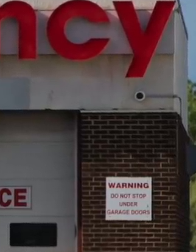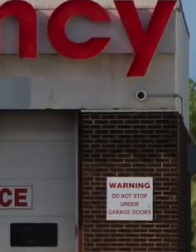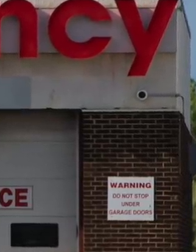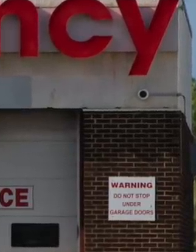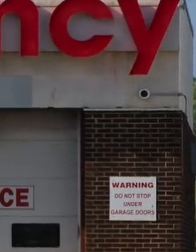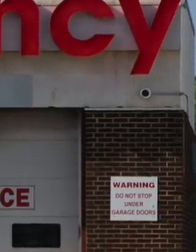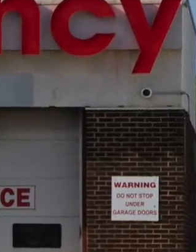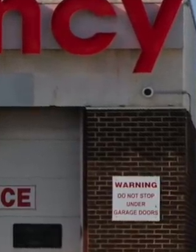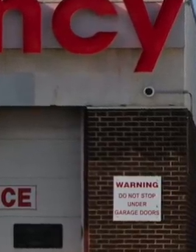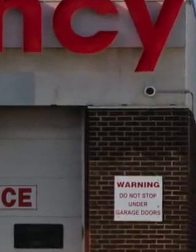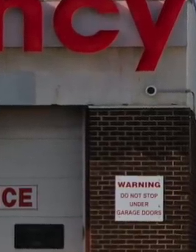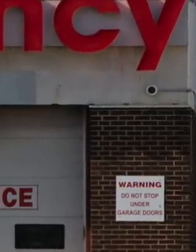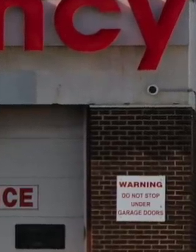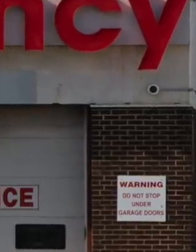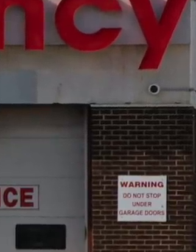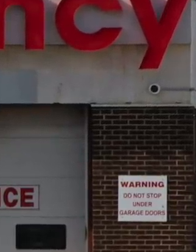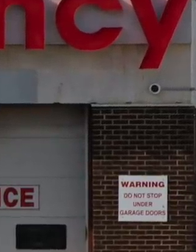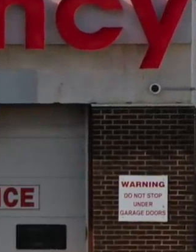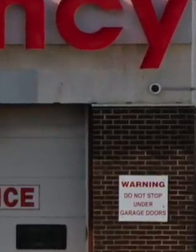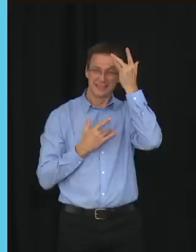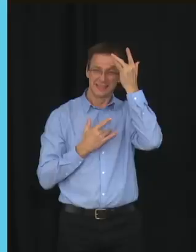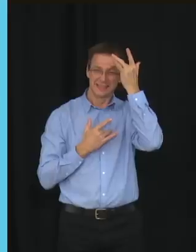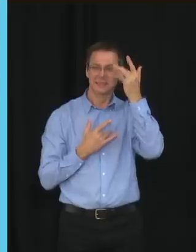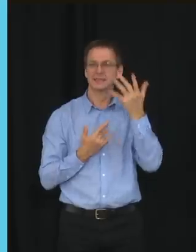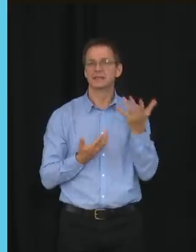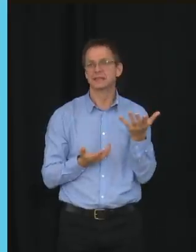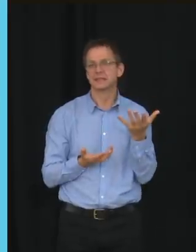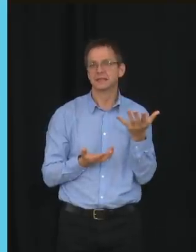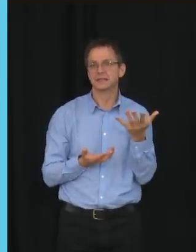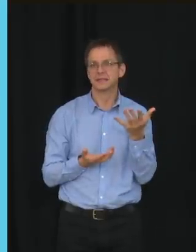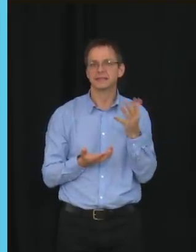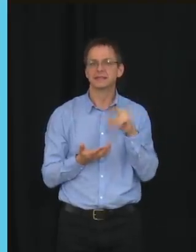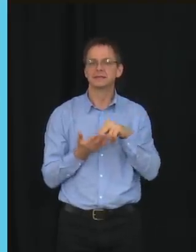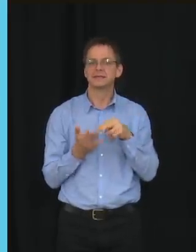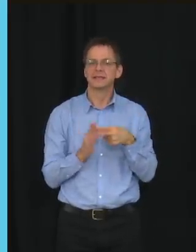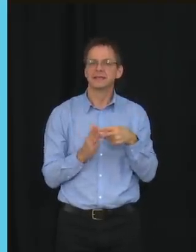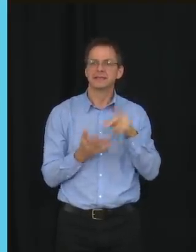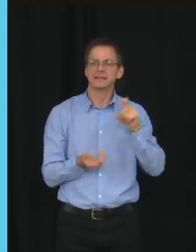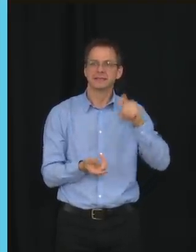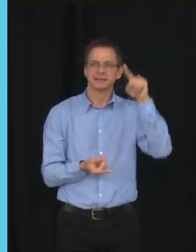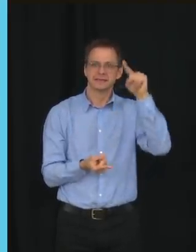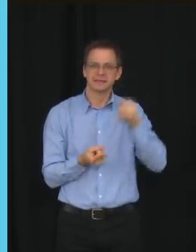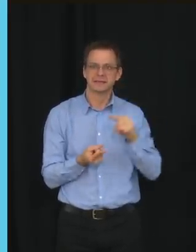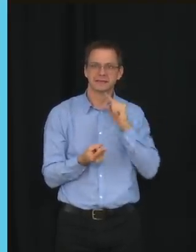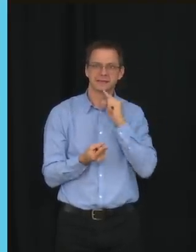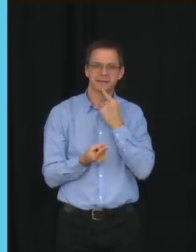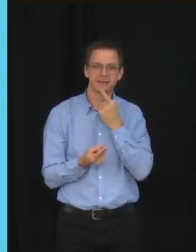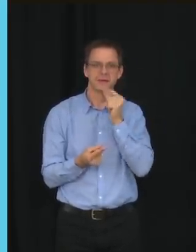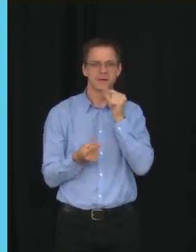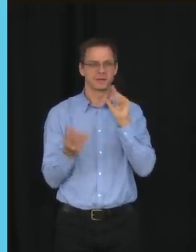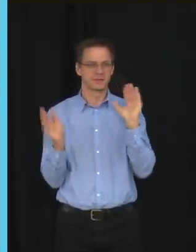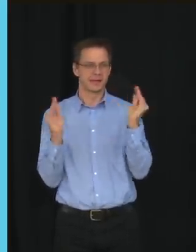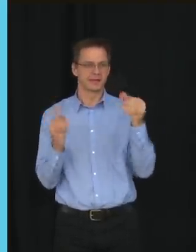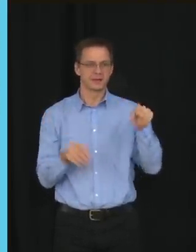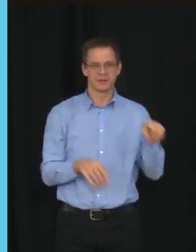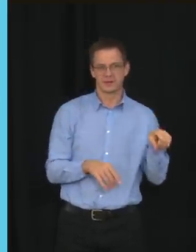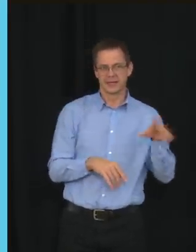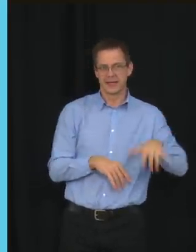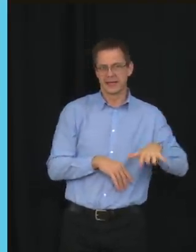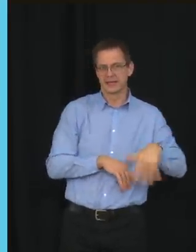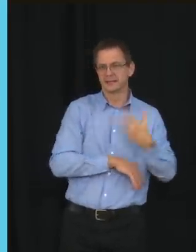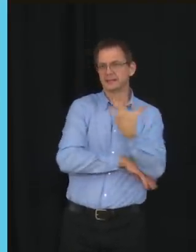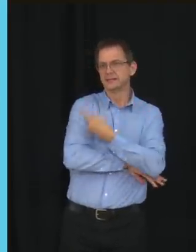death. The numbers here in Alberta bear this out. For example, every single Albertan under the age of